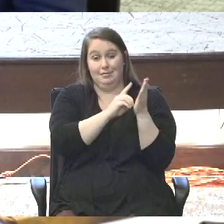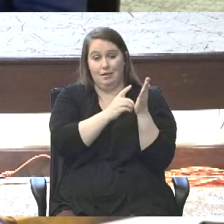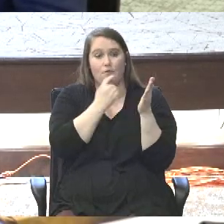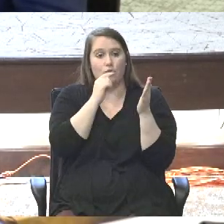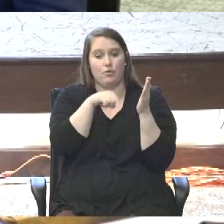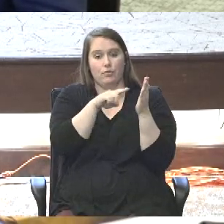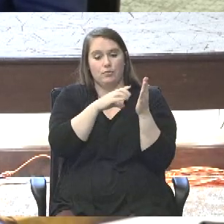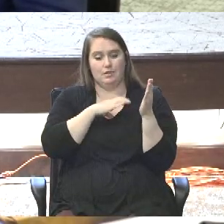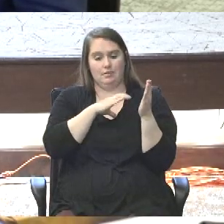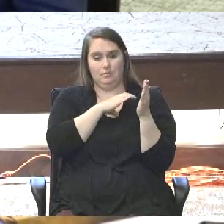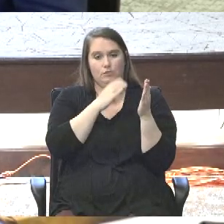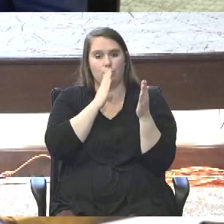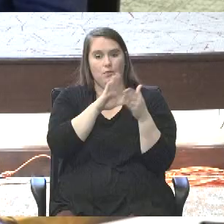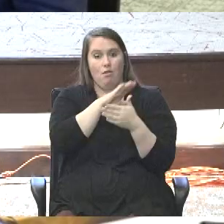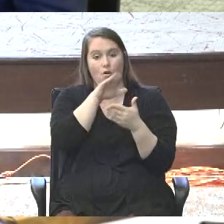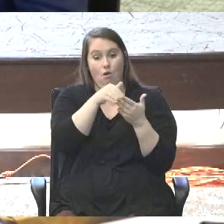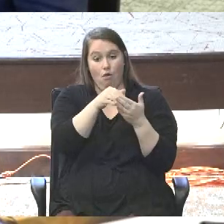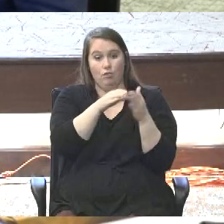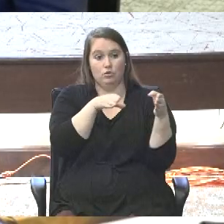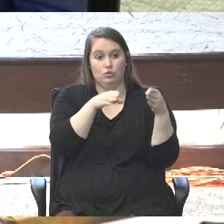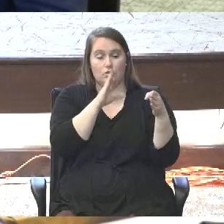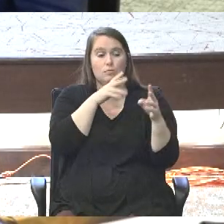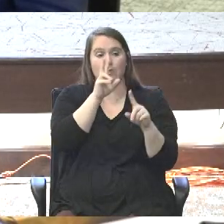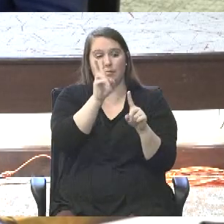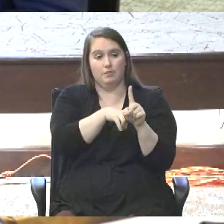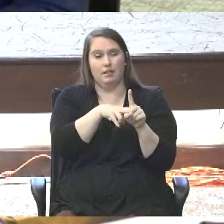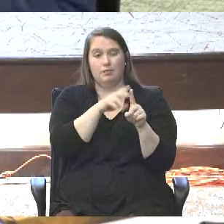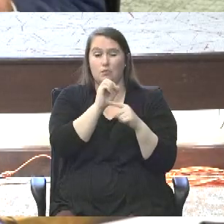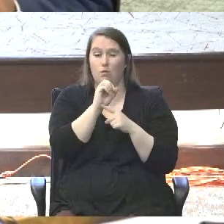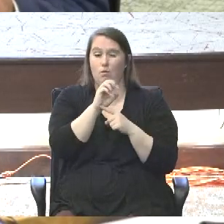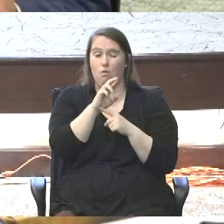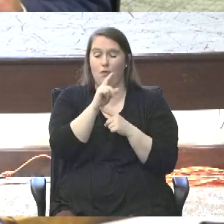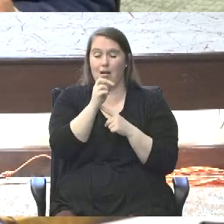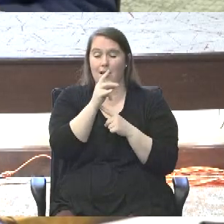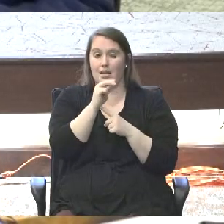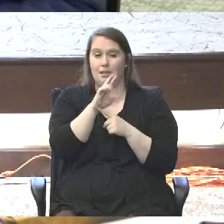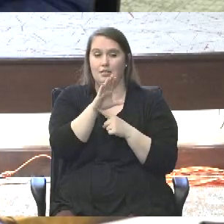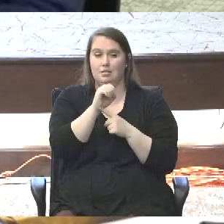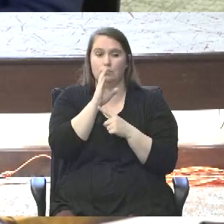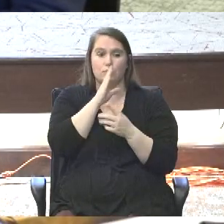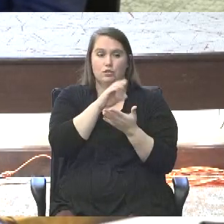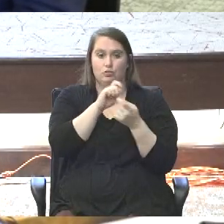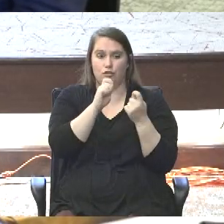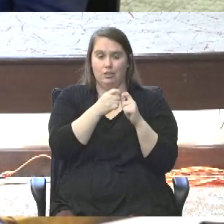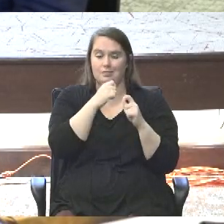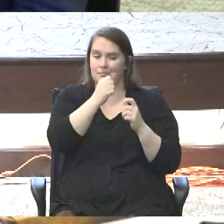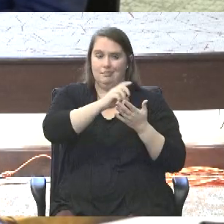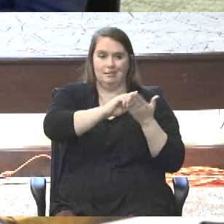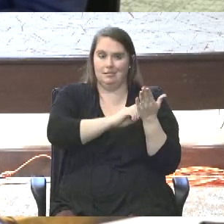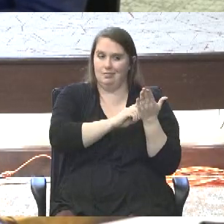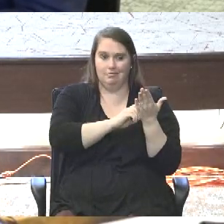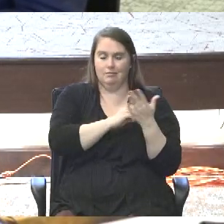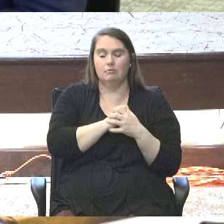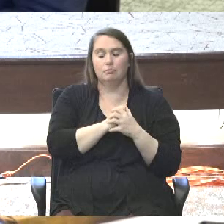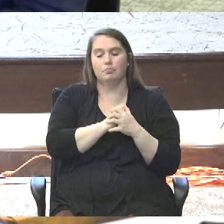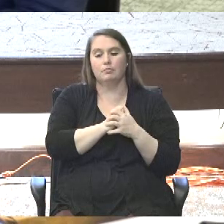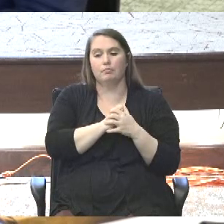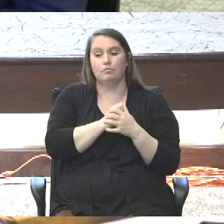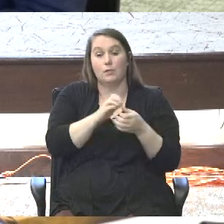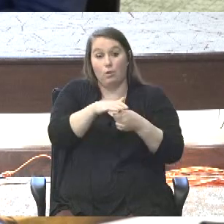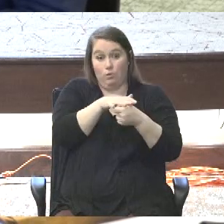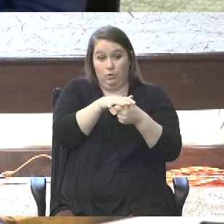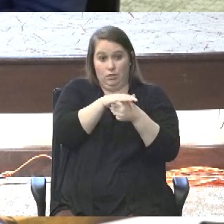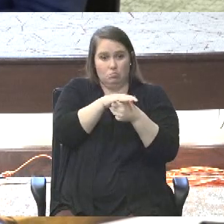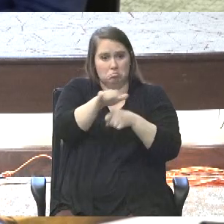to be on all streets, and that's going to have to be an ordinance change, not a design criteria change. But we've got locations